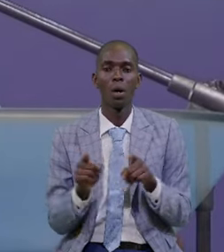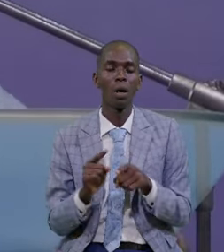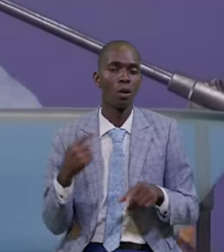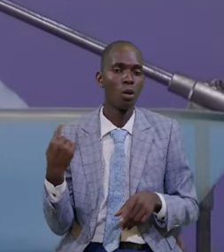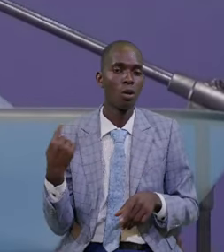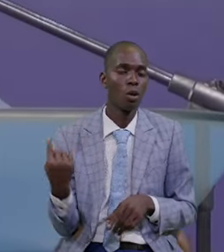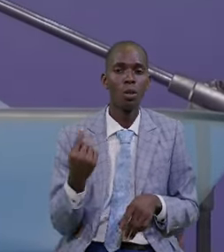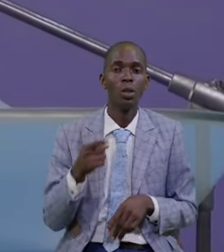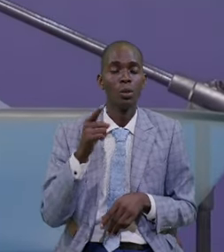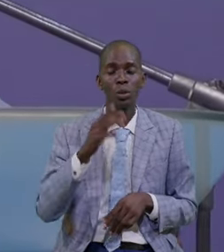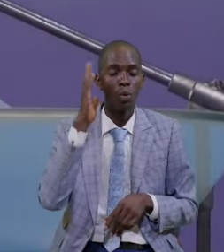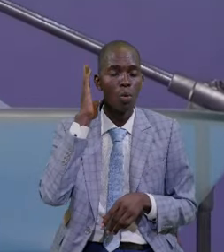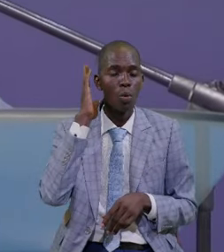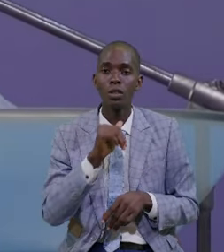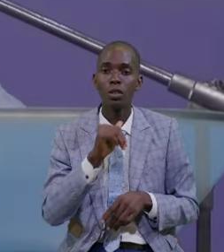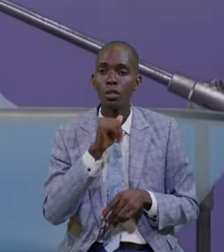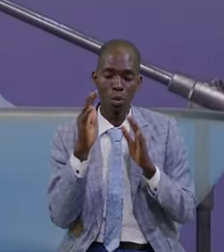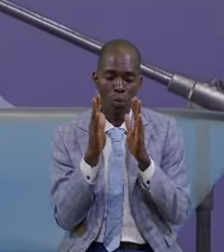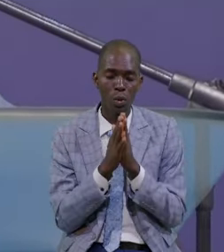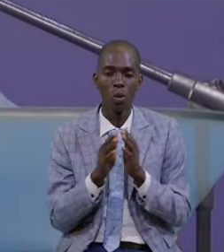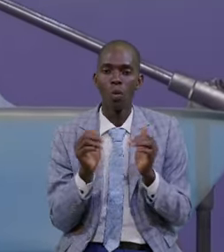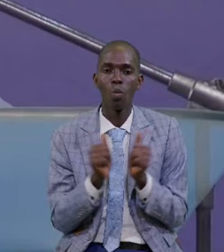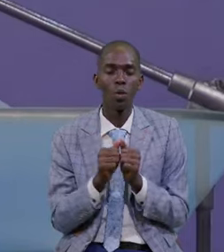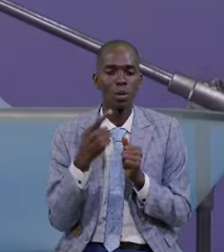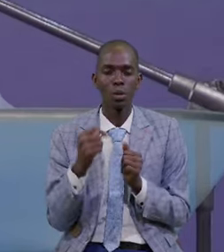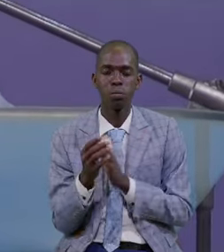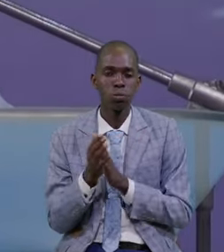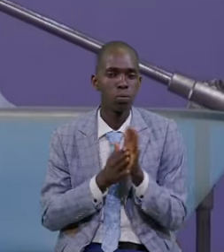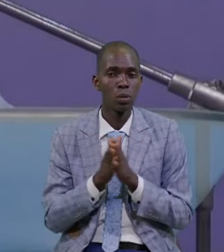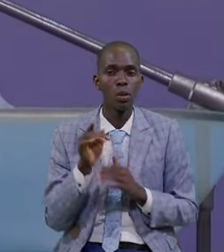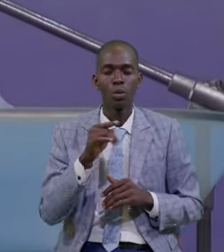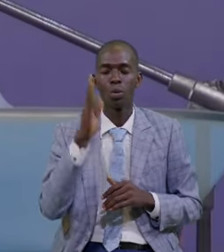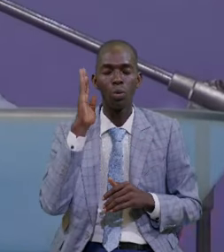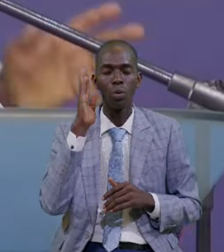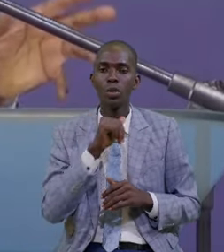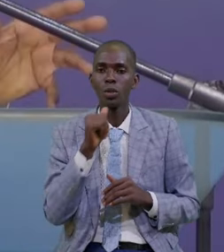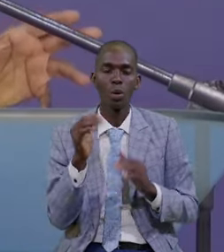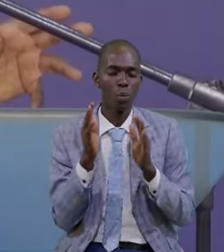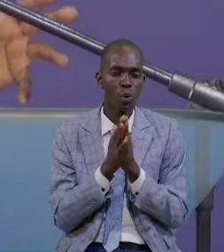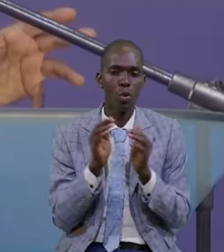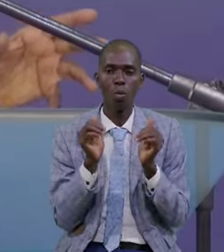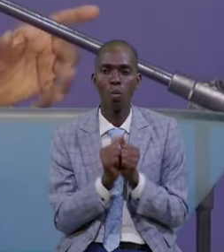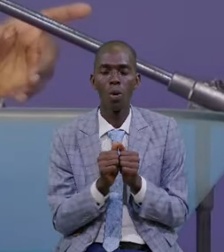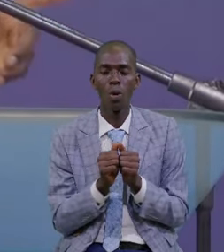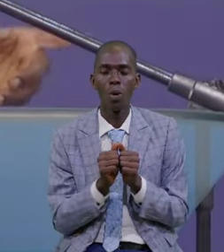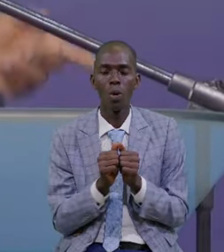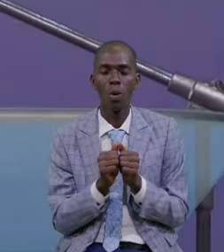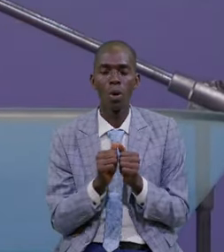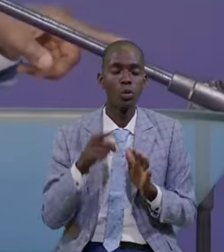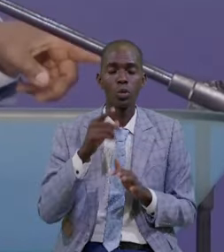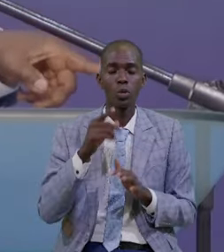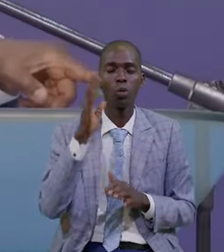not pray with passion. You'll not pray with purpose. You will not pray